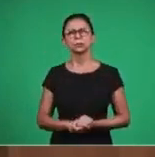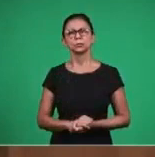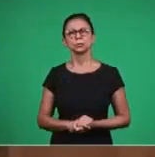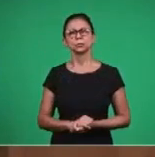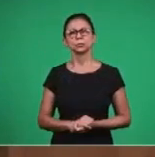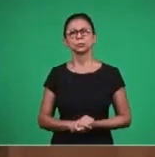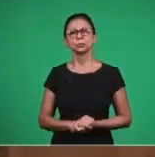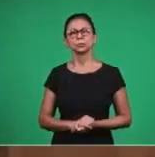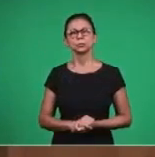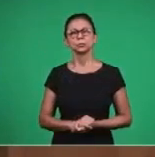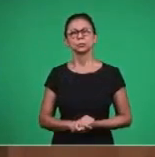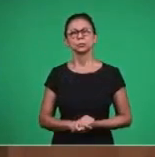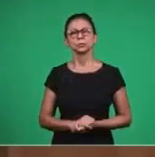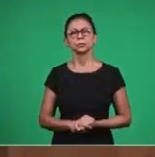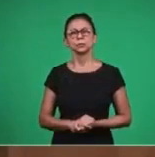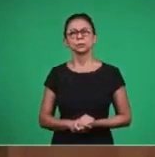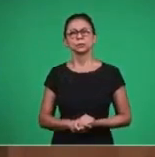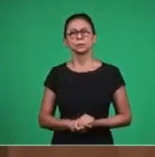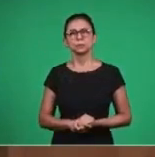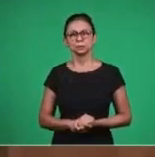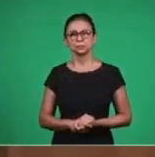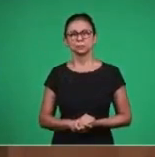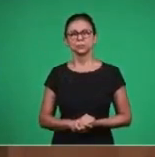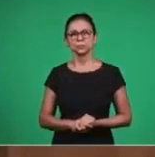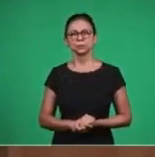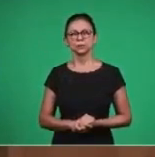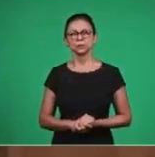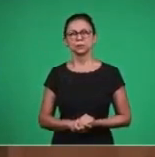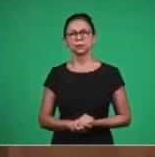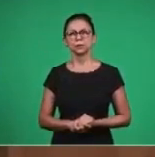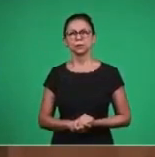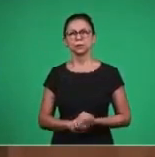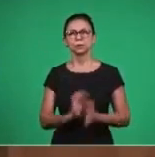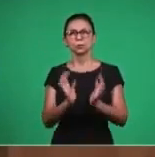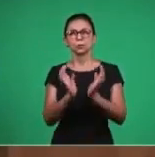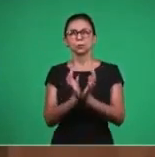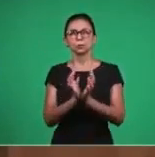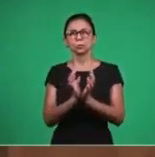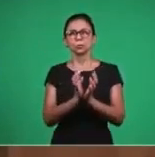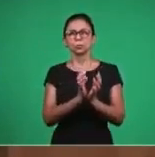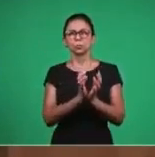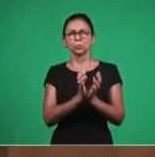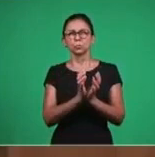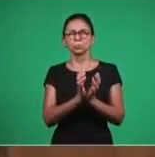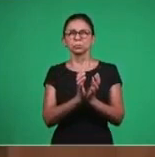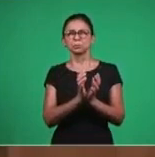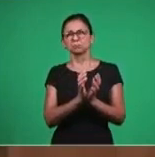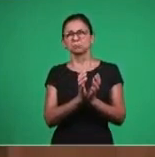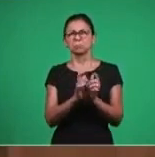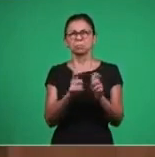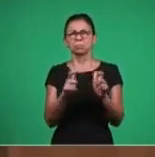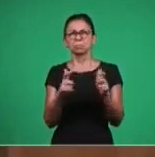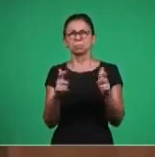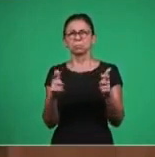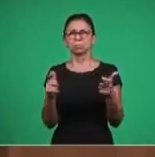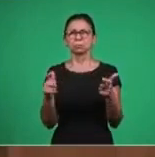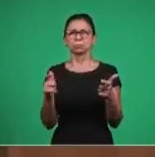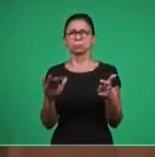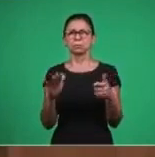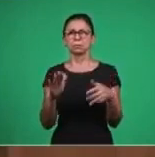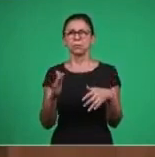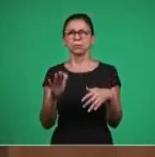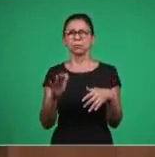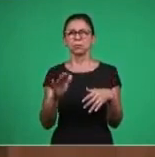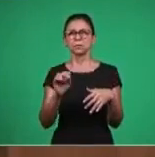Manaim of Timothy. There was a large number of people. It was around